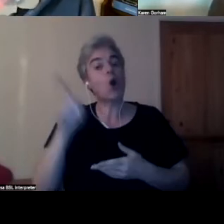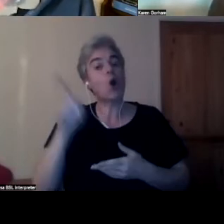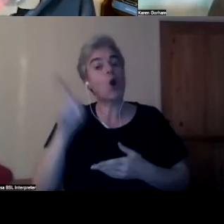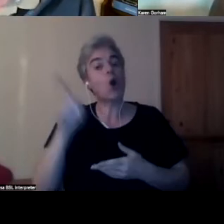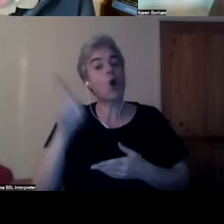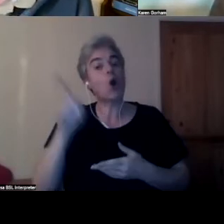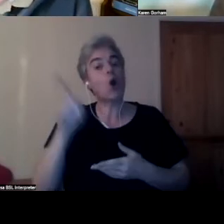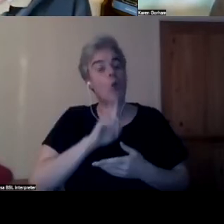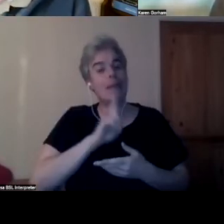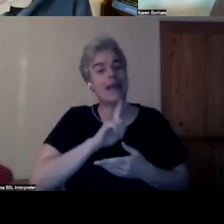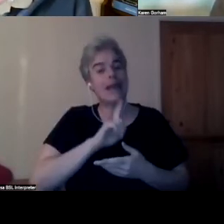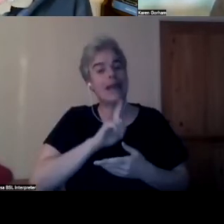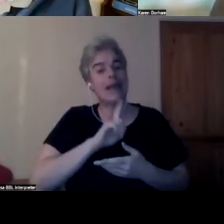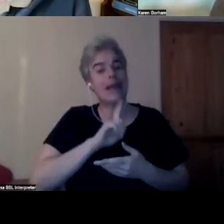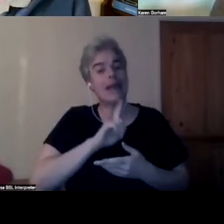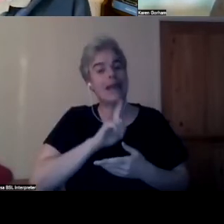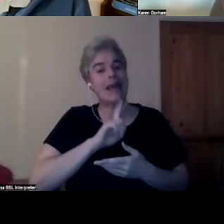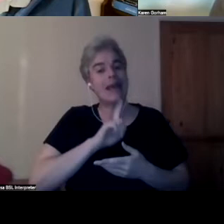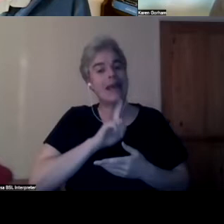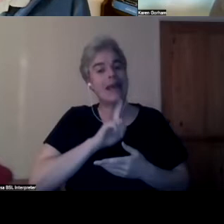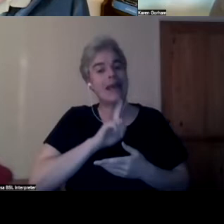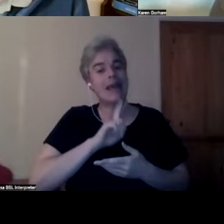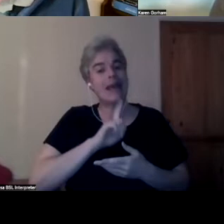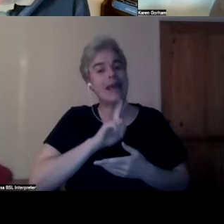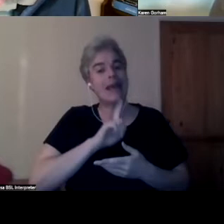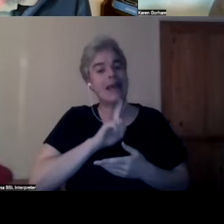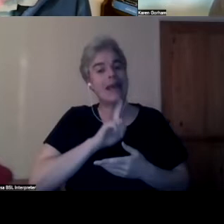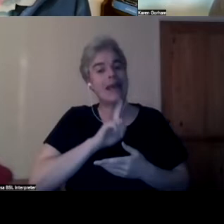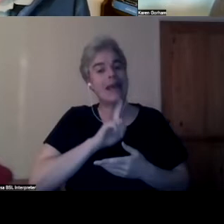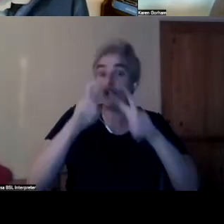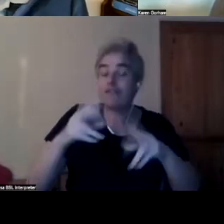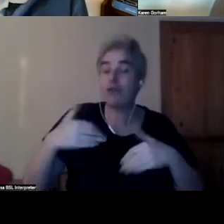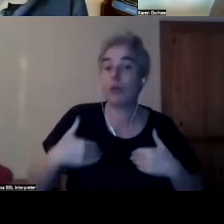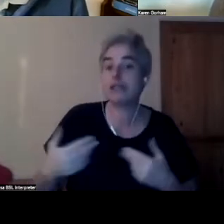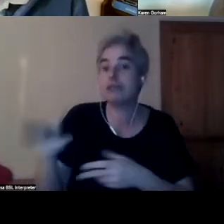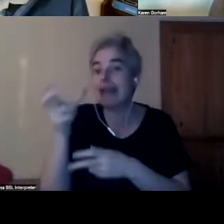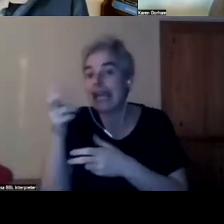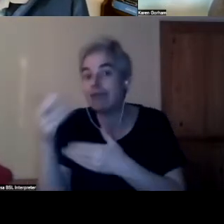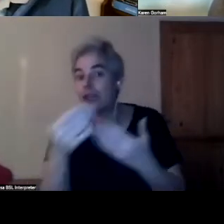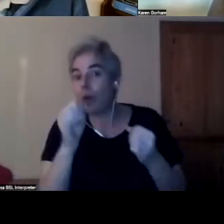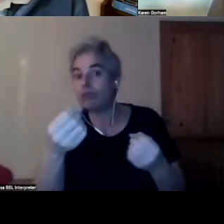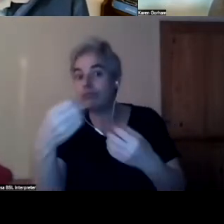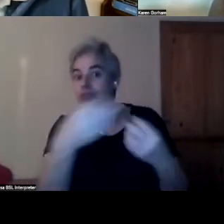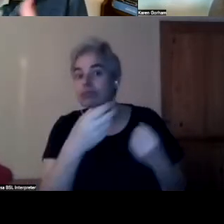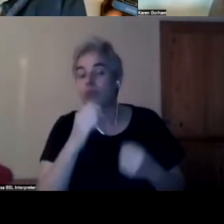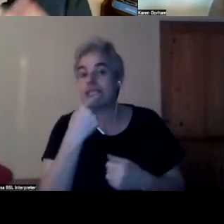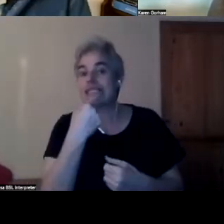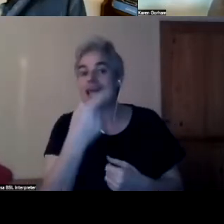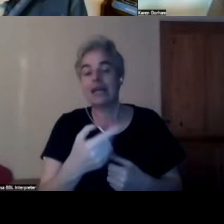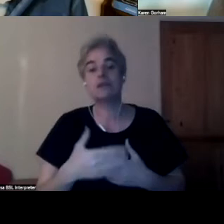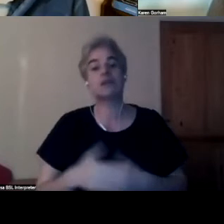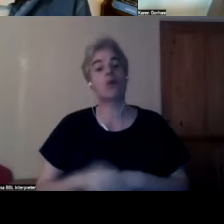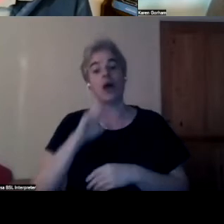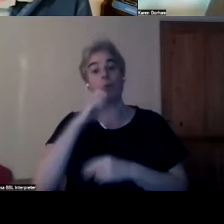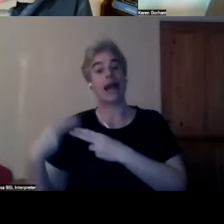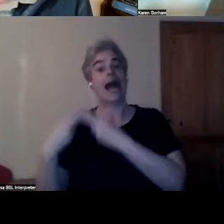guiding us into. I'm really grateful to have you with us today and looking forward to hearing what you're going to say. So without further ado, I'll hand